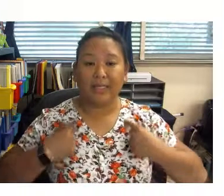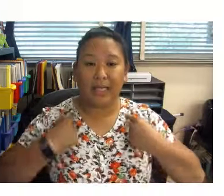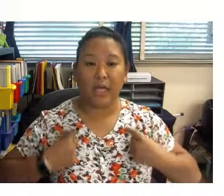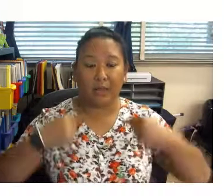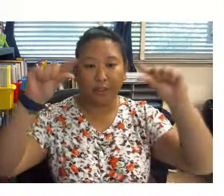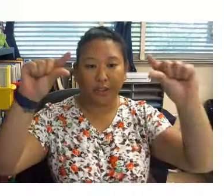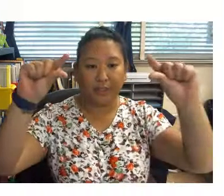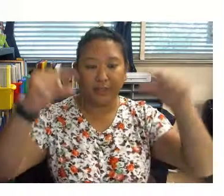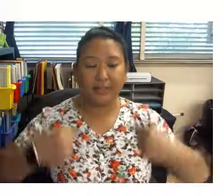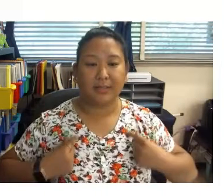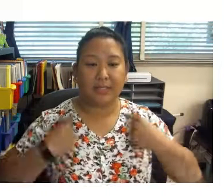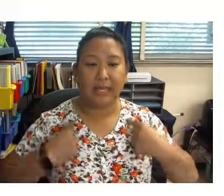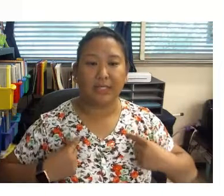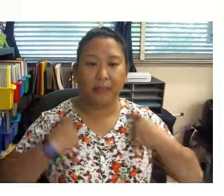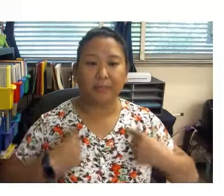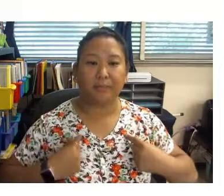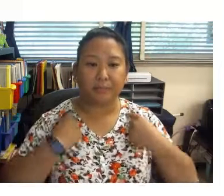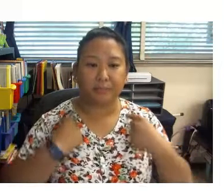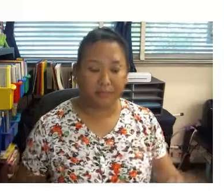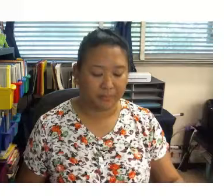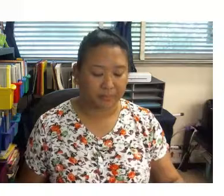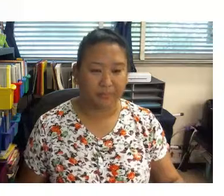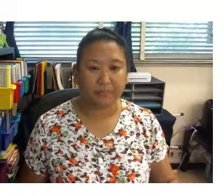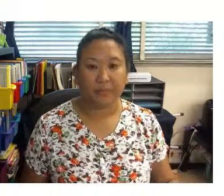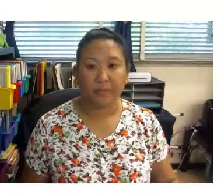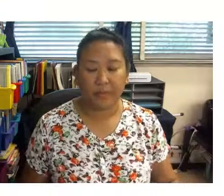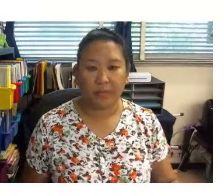a tank top with G's, tank top,